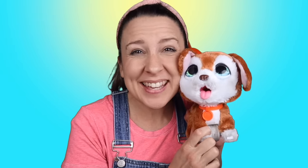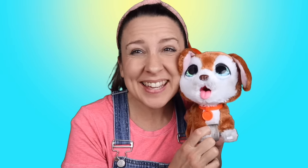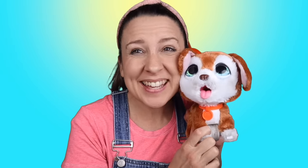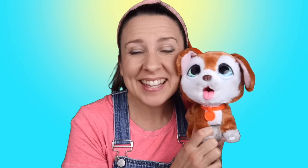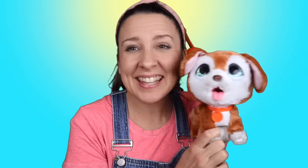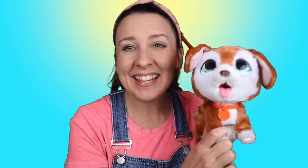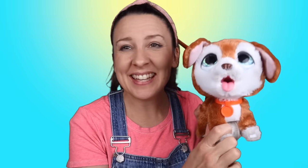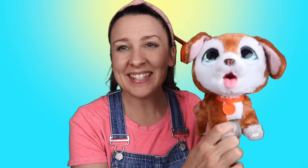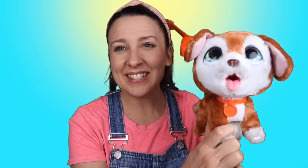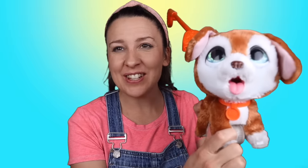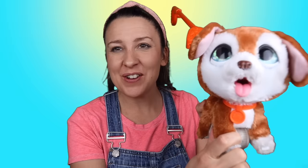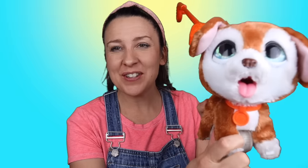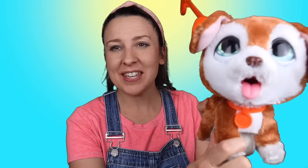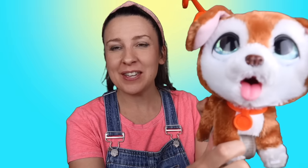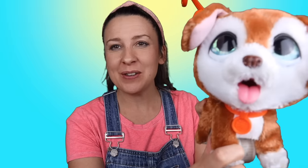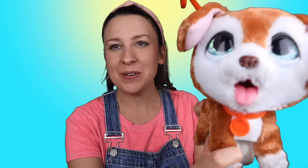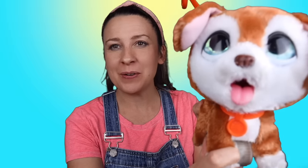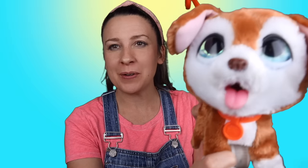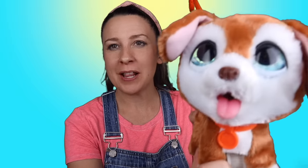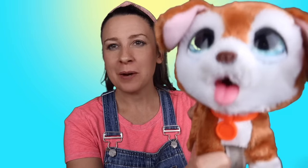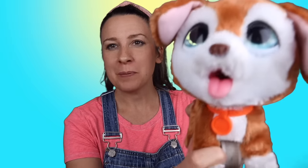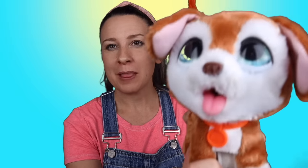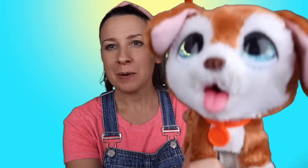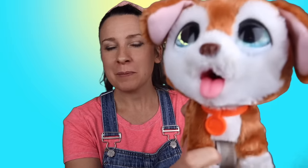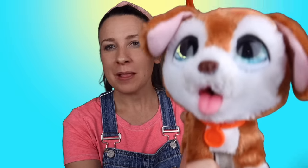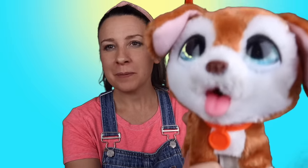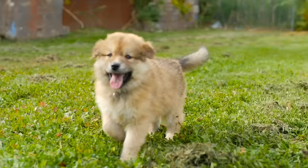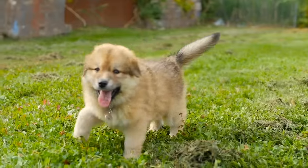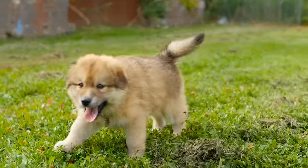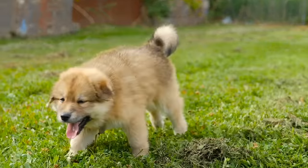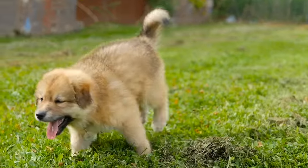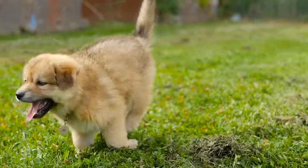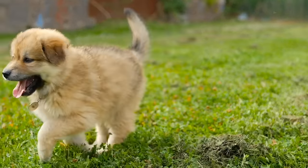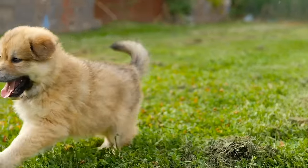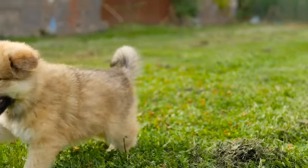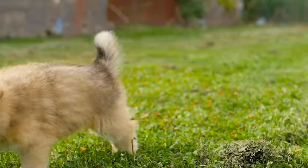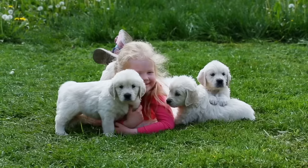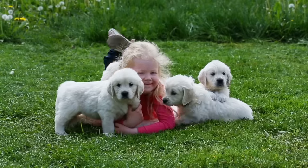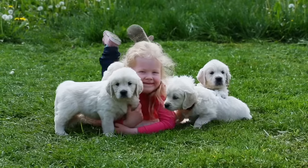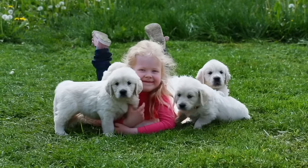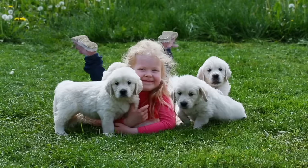puppy! He's so cute!